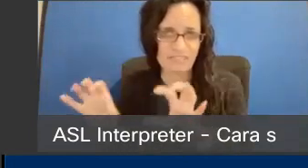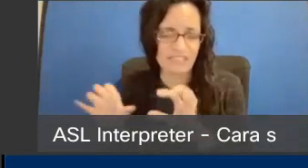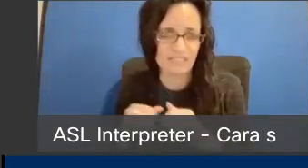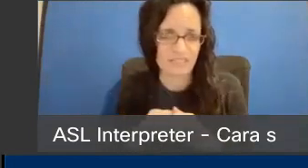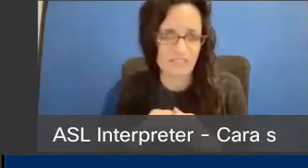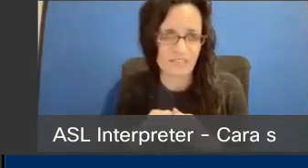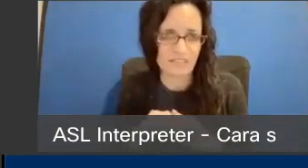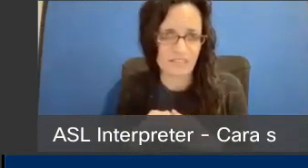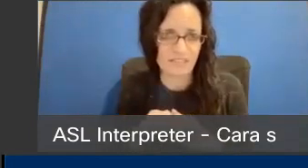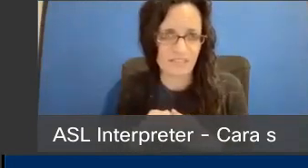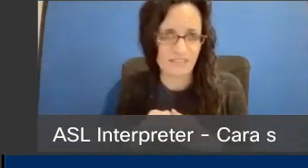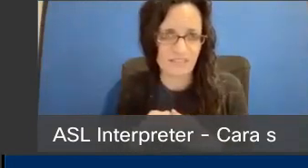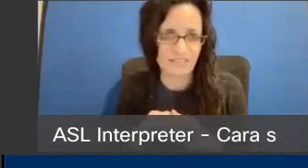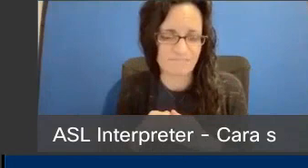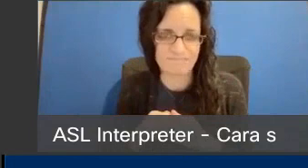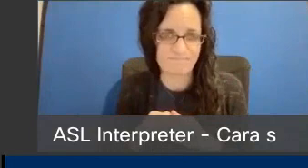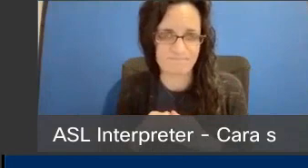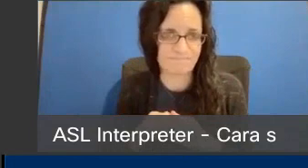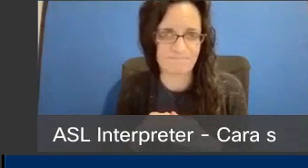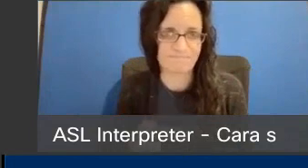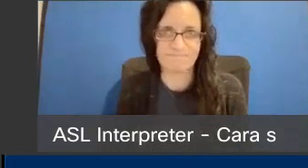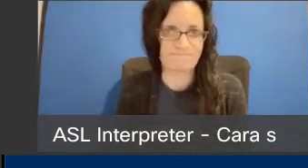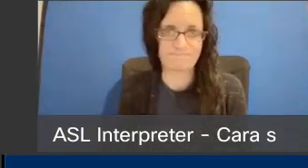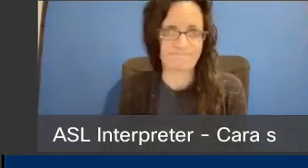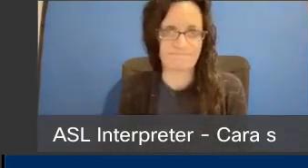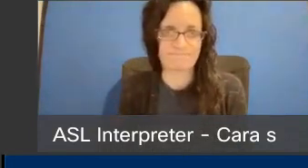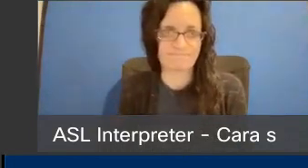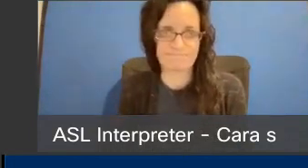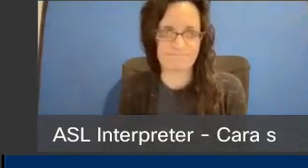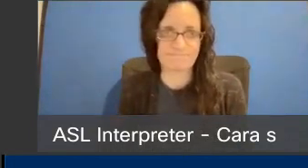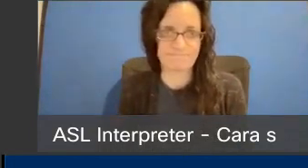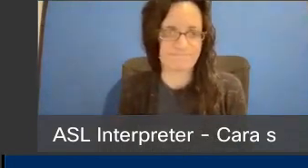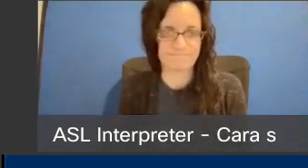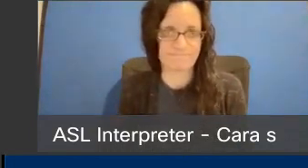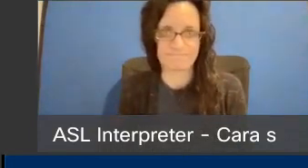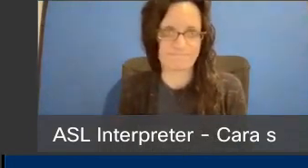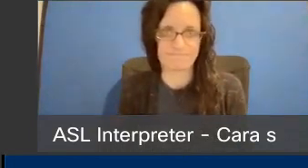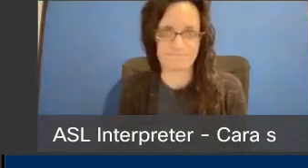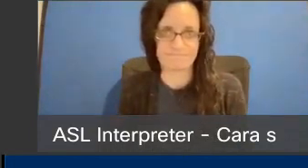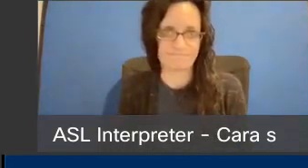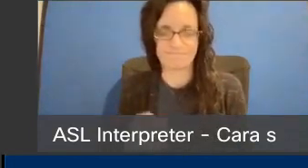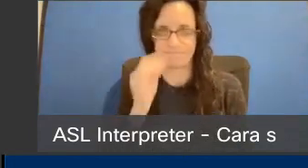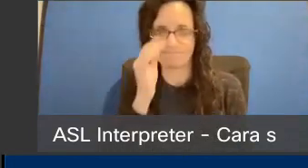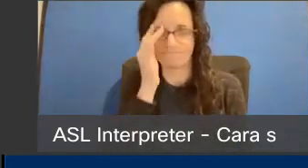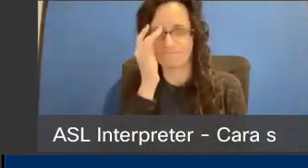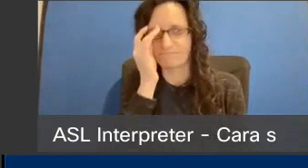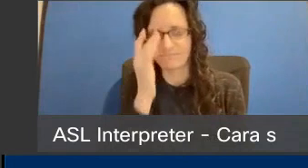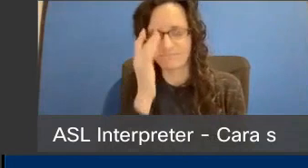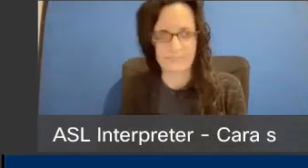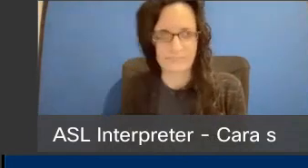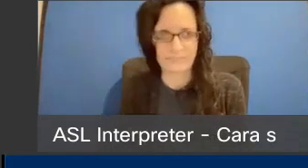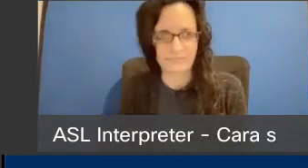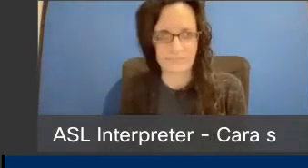part that we're all born with, that's just not right. I had that in me where it's not supposed to be right. And